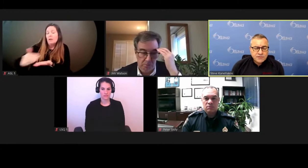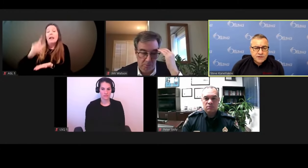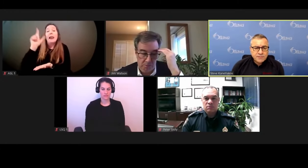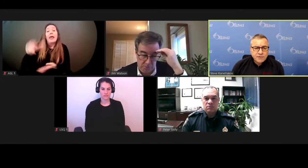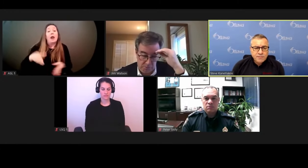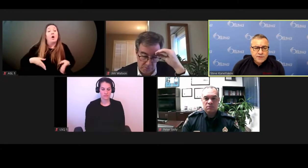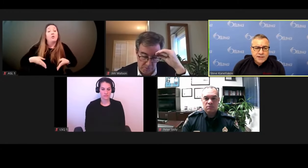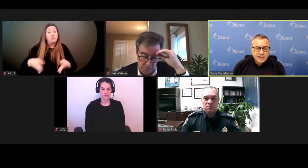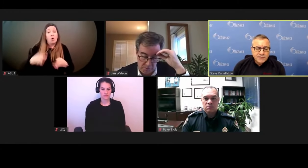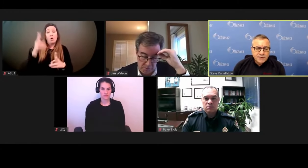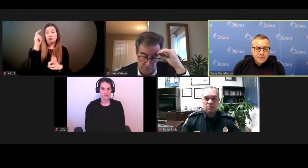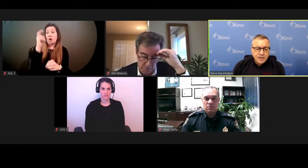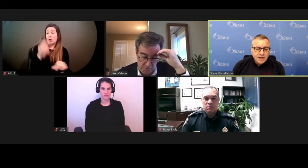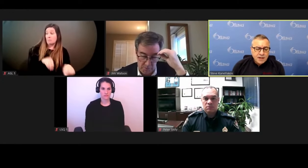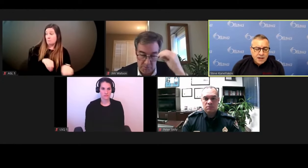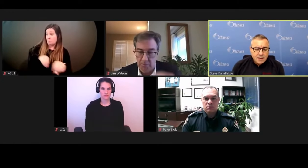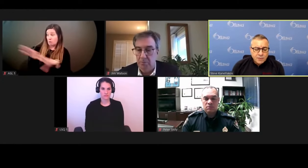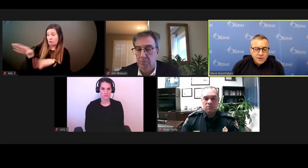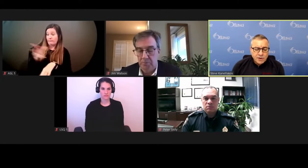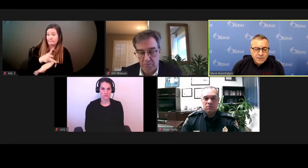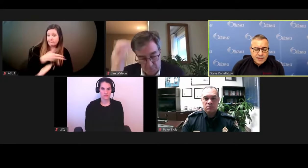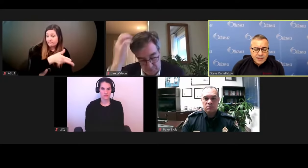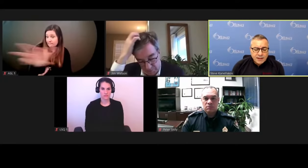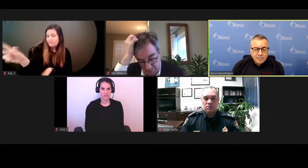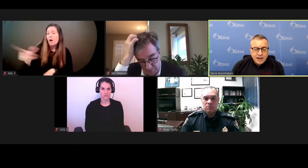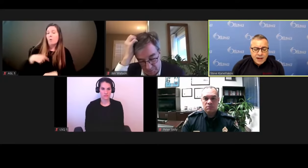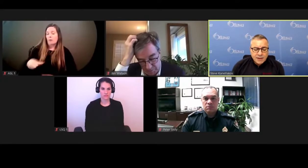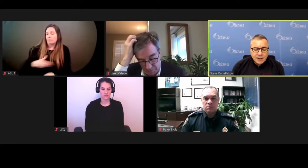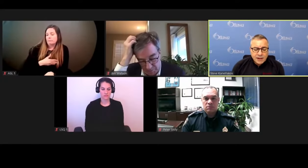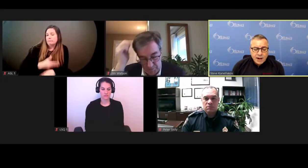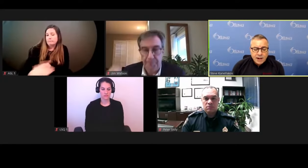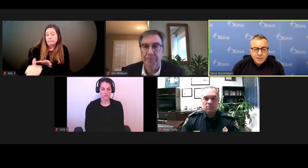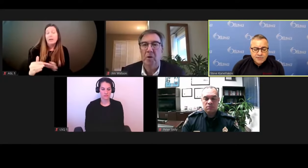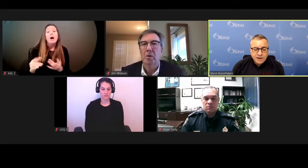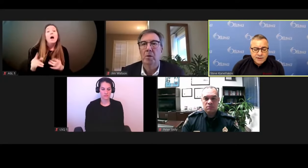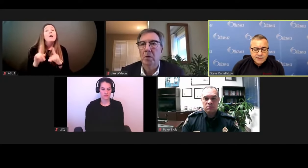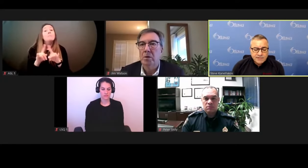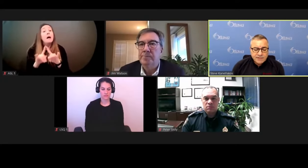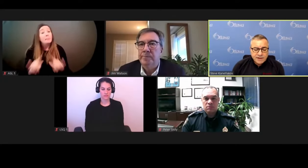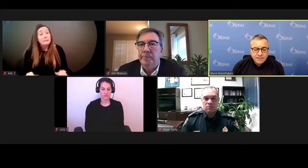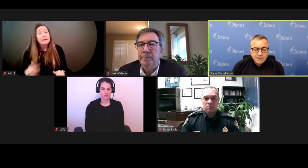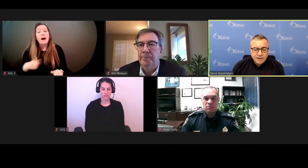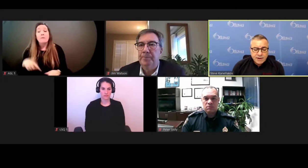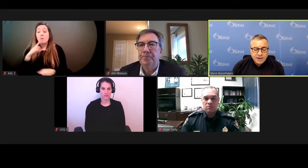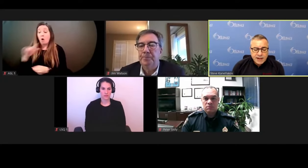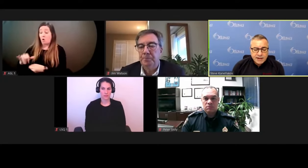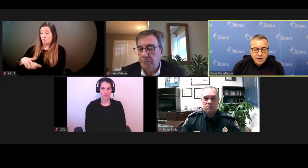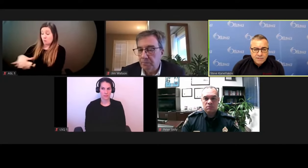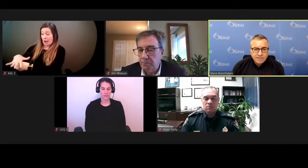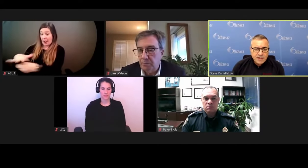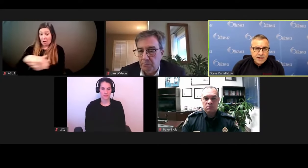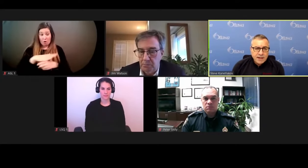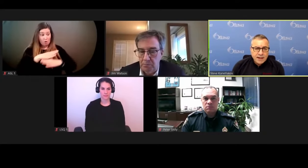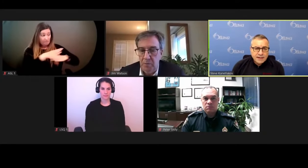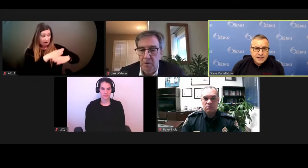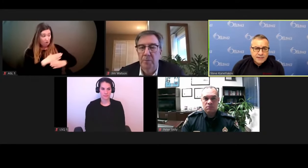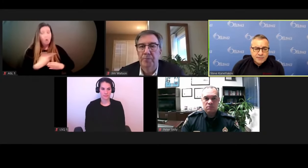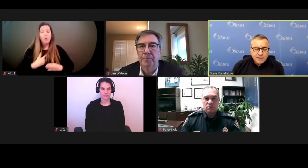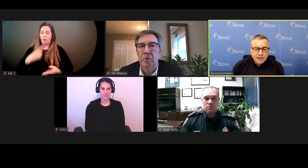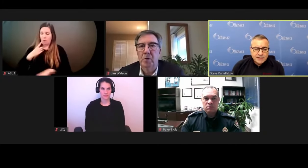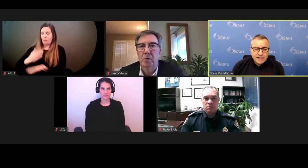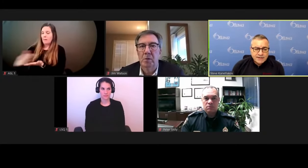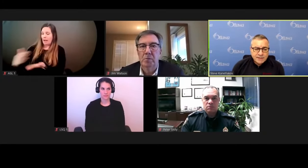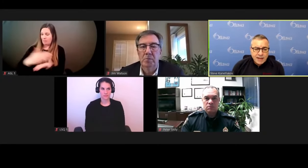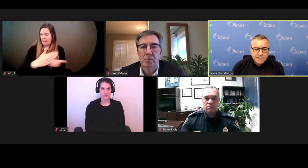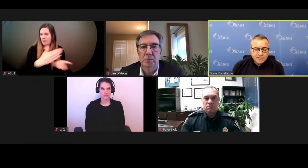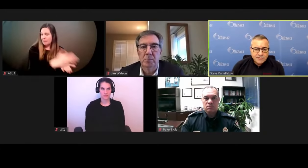those trucks move. But in the interim, we're going to be plowing around those areas that are barricaded off. And we'll be